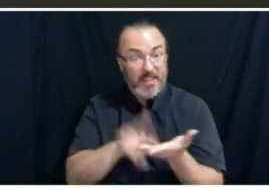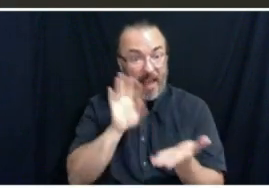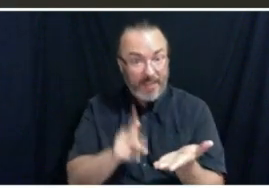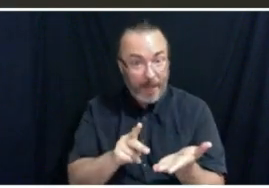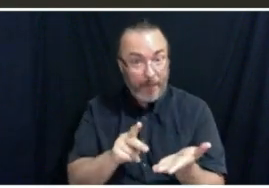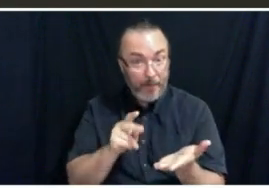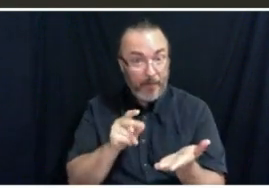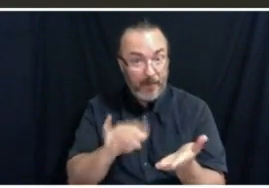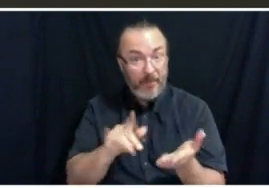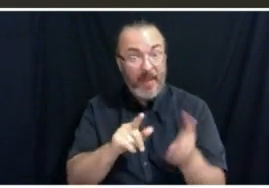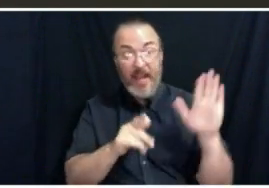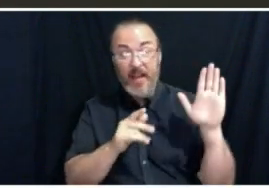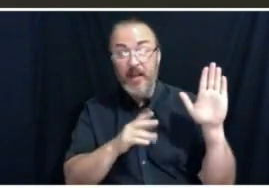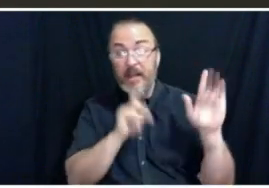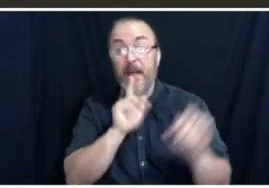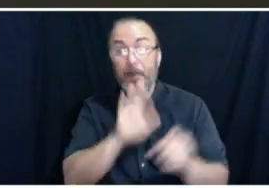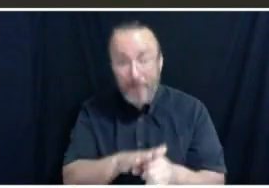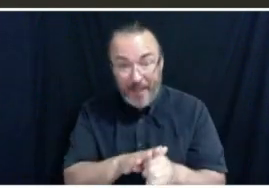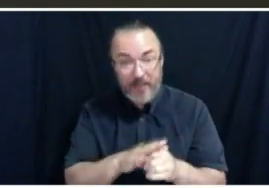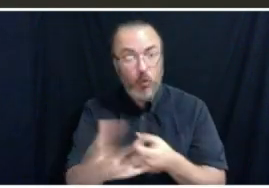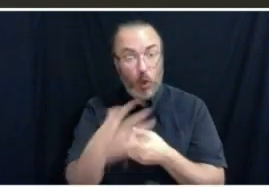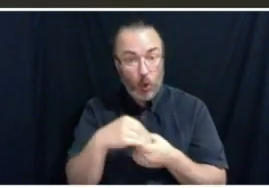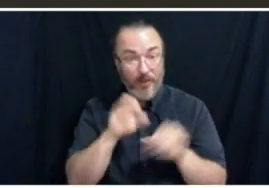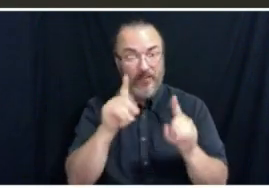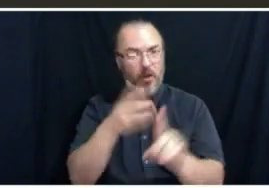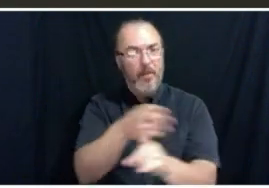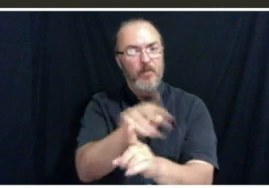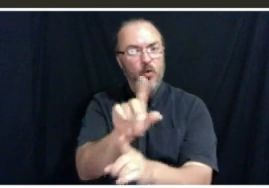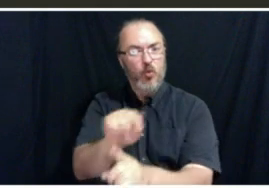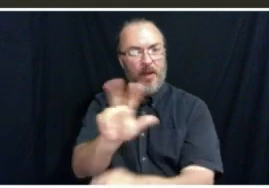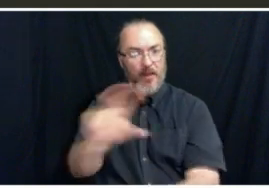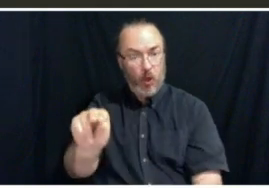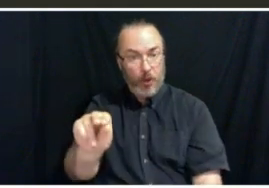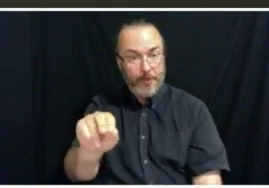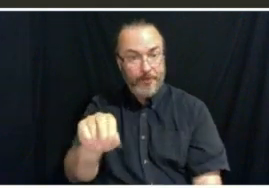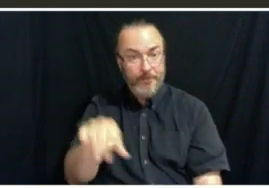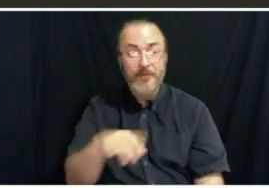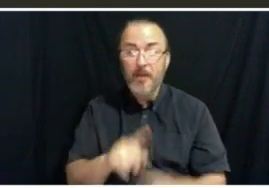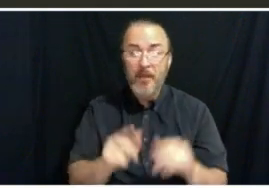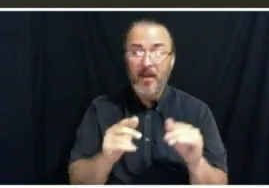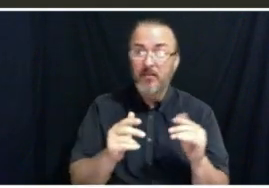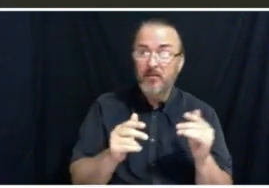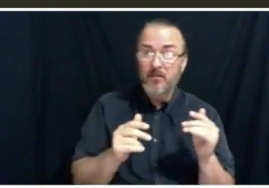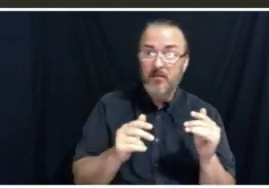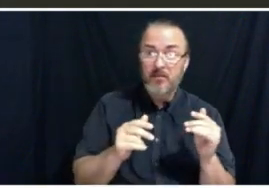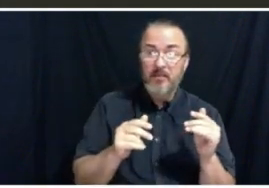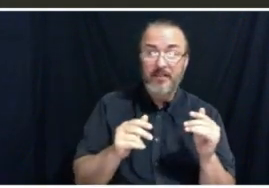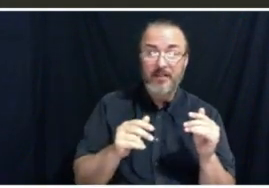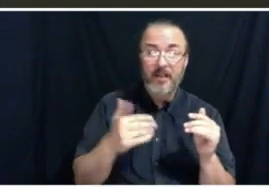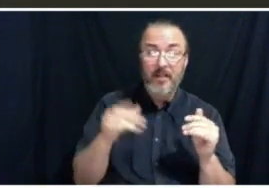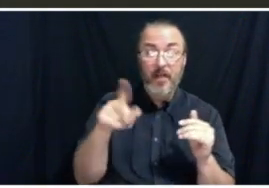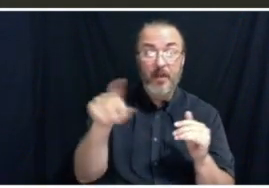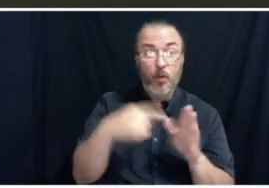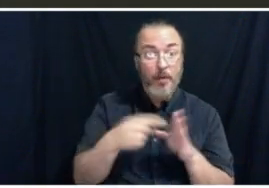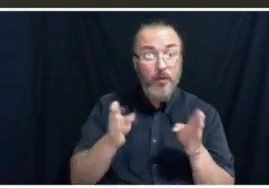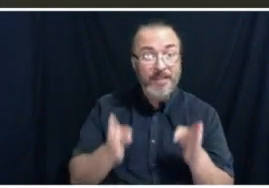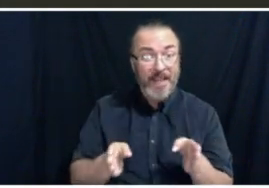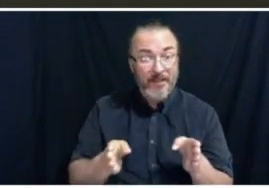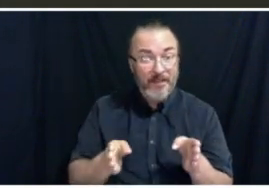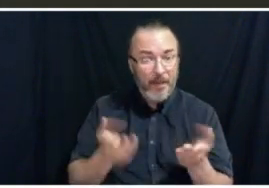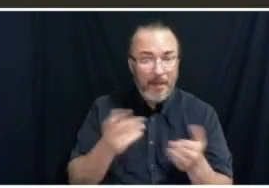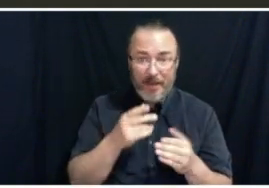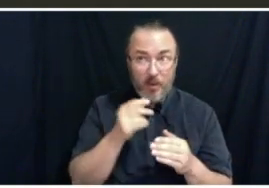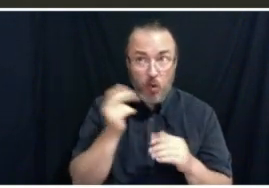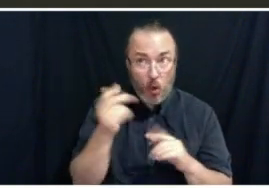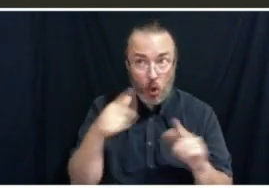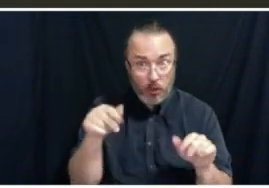inclusive education by 2030. But it might be fair to say that their representatives may not have been actually on the same page, all of them, as